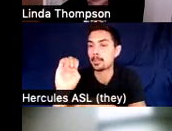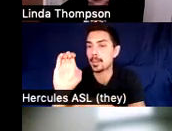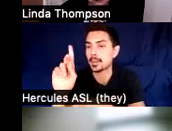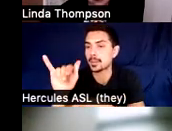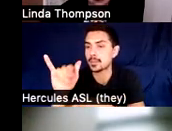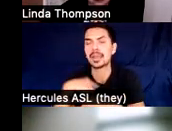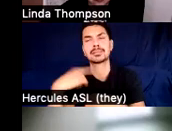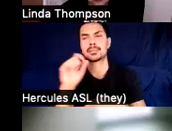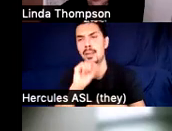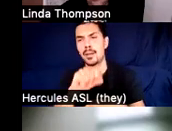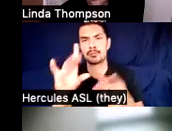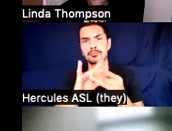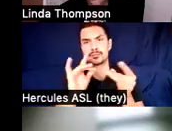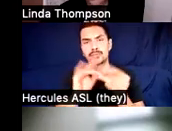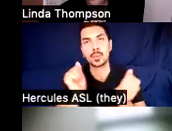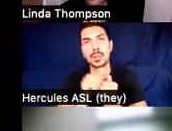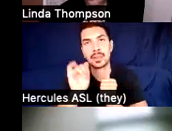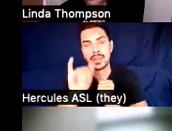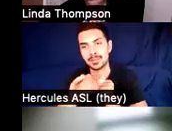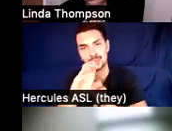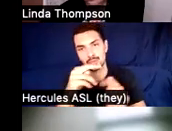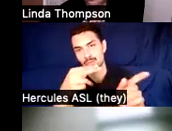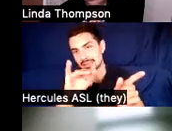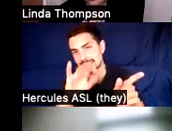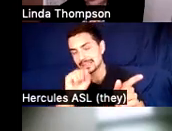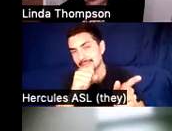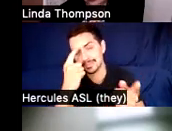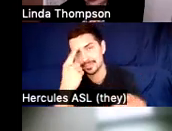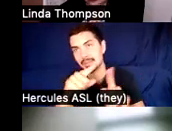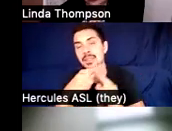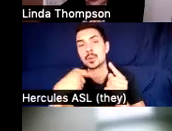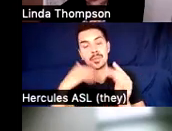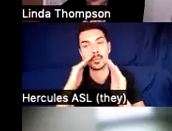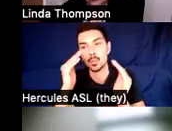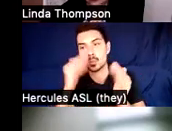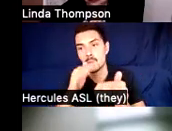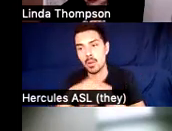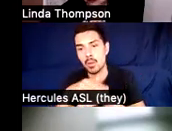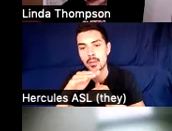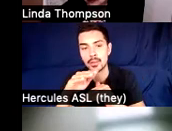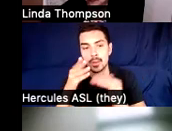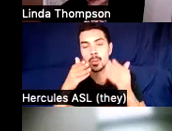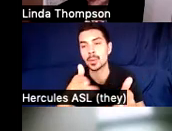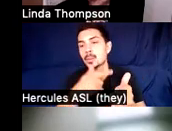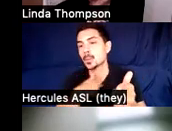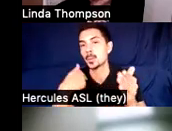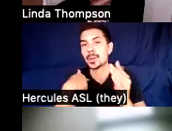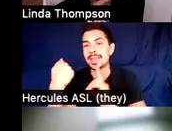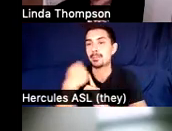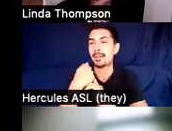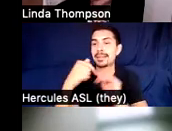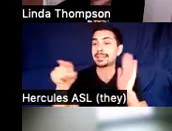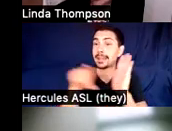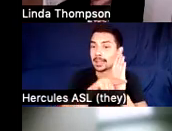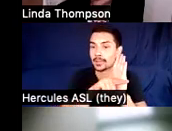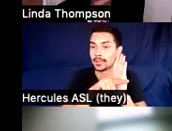you were just kind of ending on with that, Christine. Like, it's sometimes we focus on almost like the ways we're impacted negatively by some of